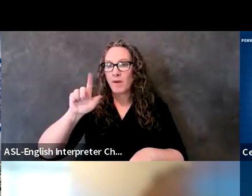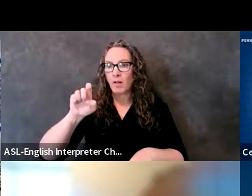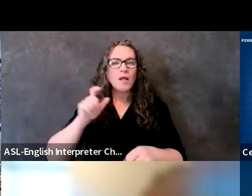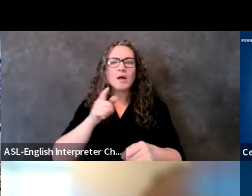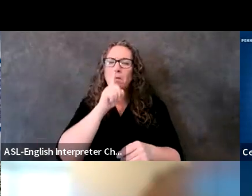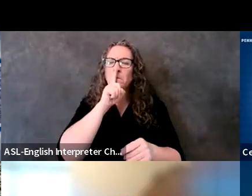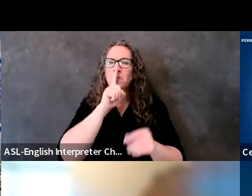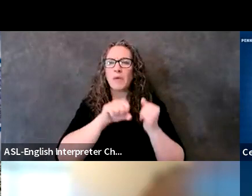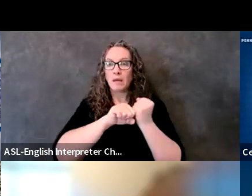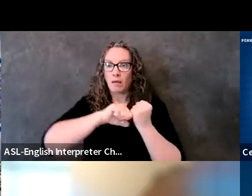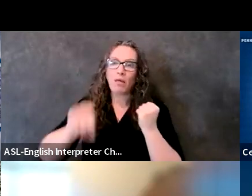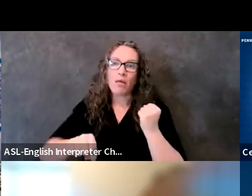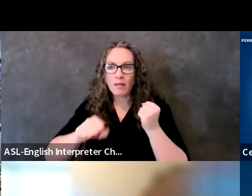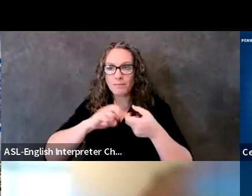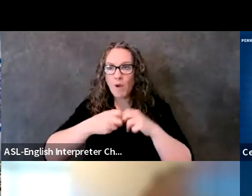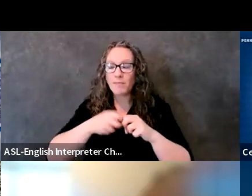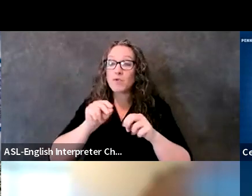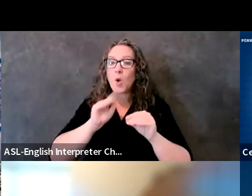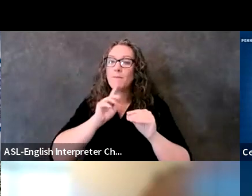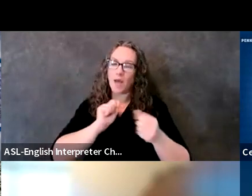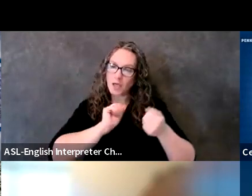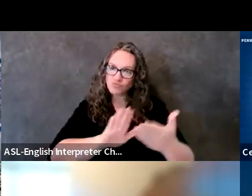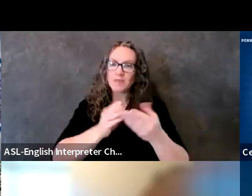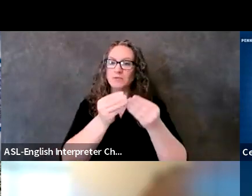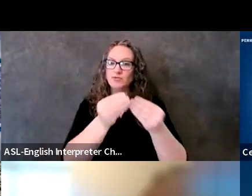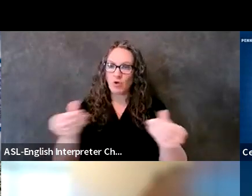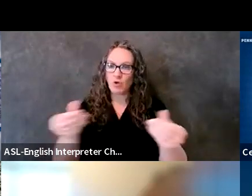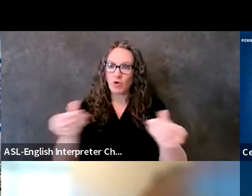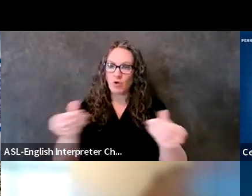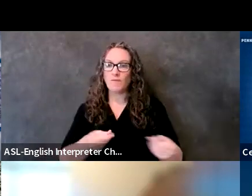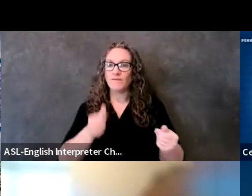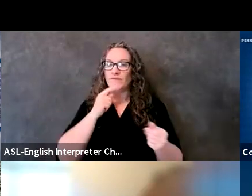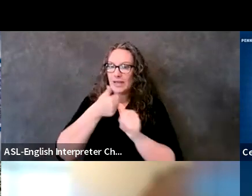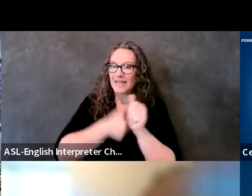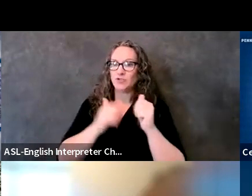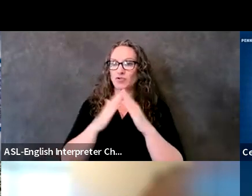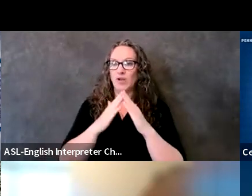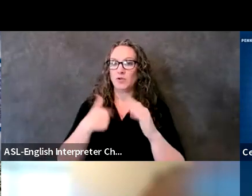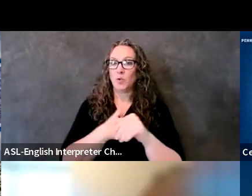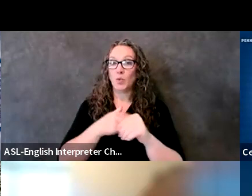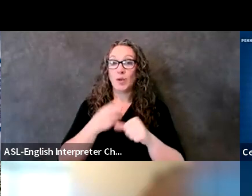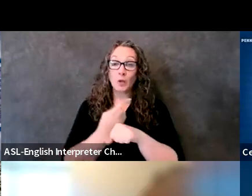problem immediately for each and every shelter that we utilize.